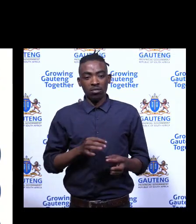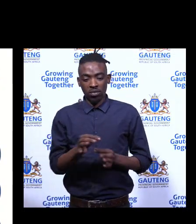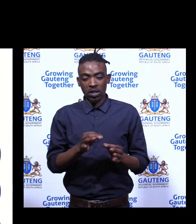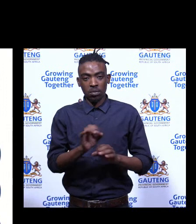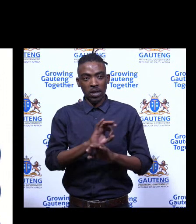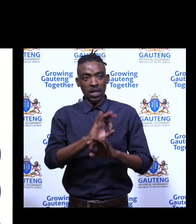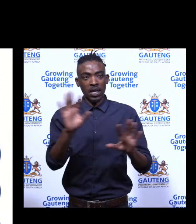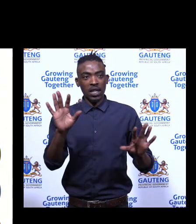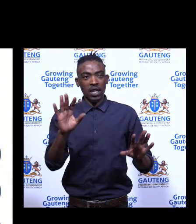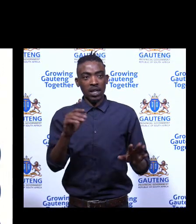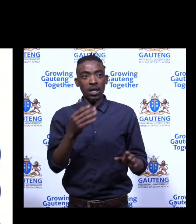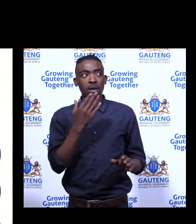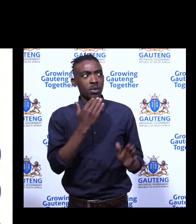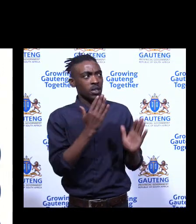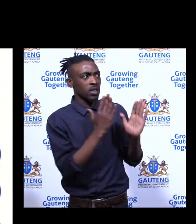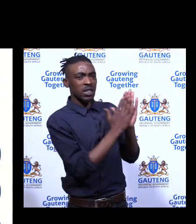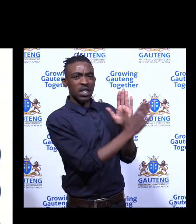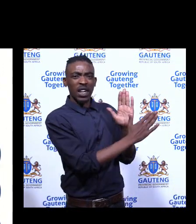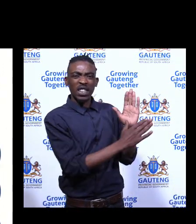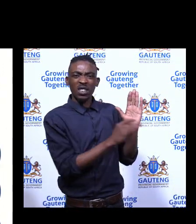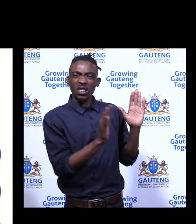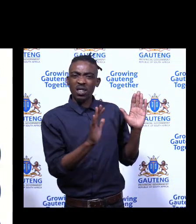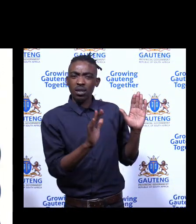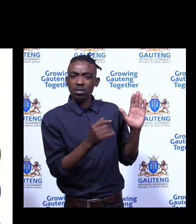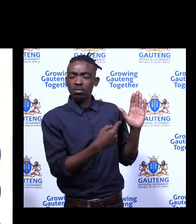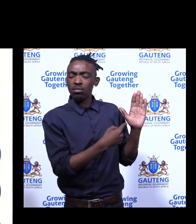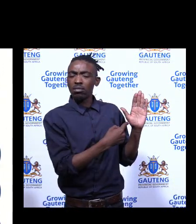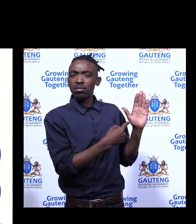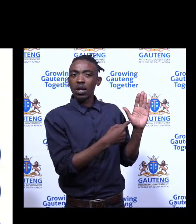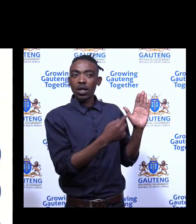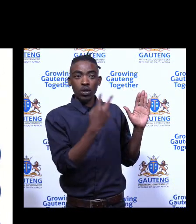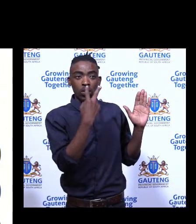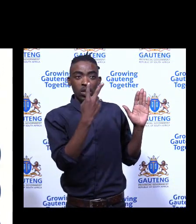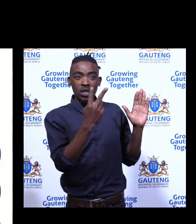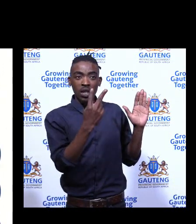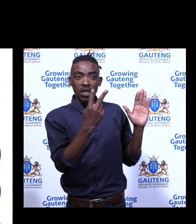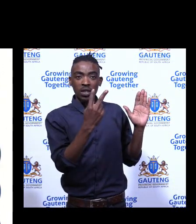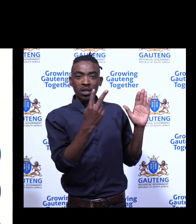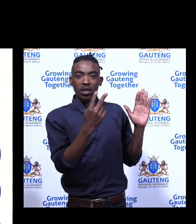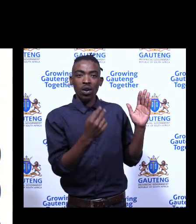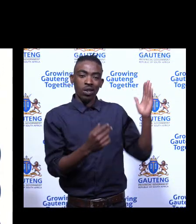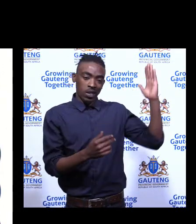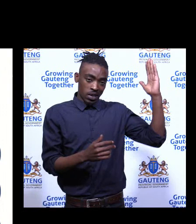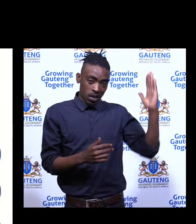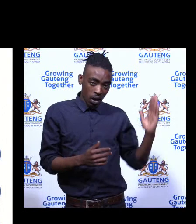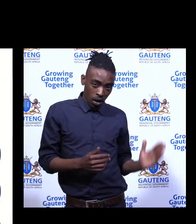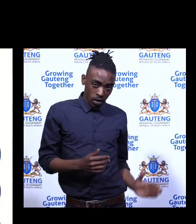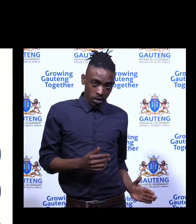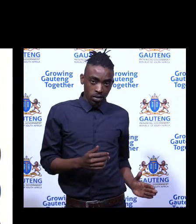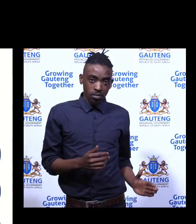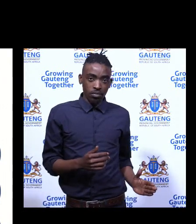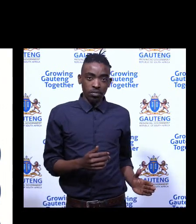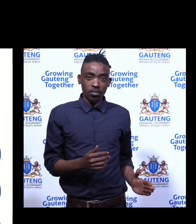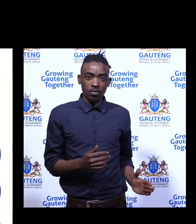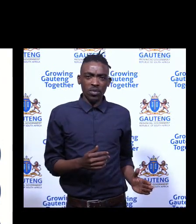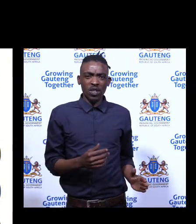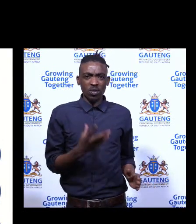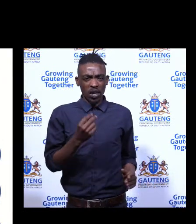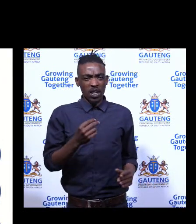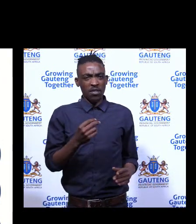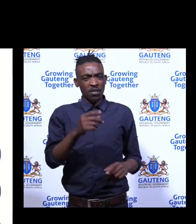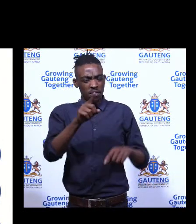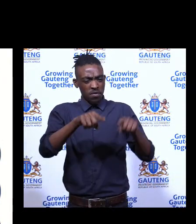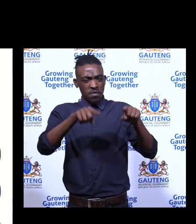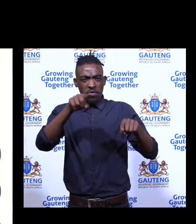slide, I don't know if I can point, you can see on the sides where there are different areas